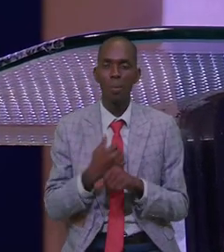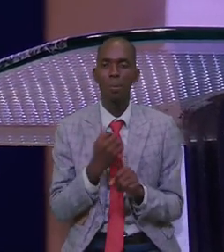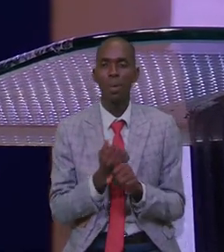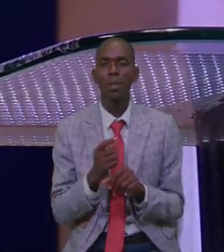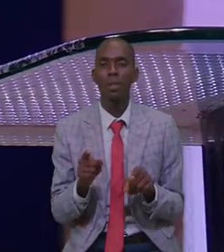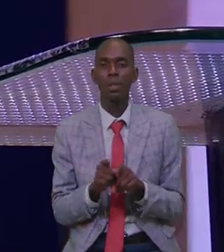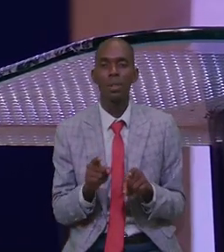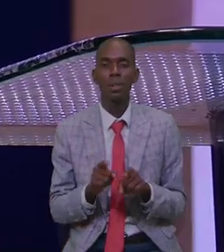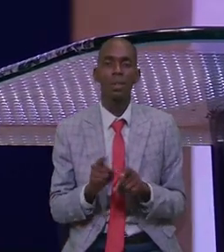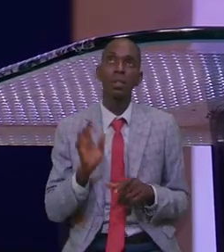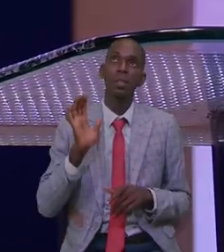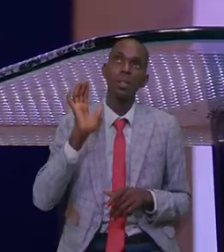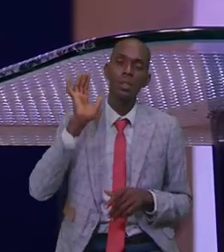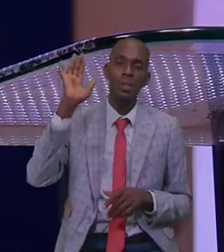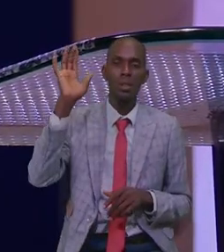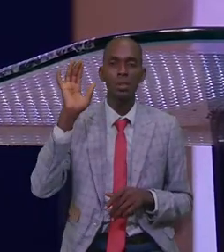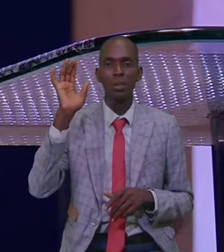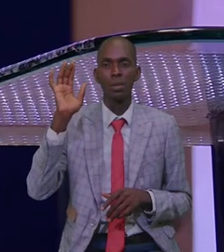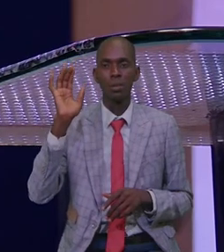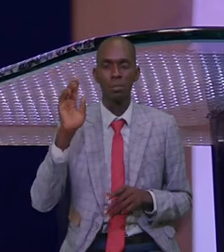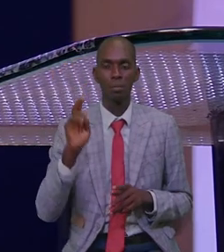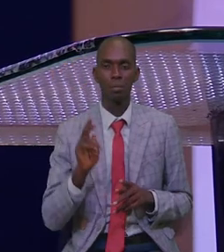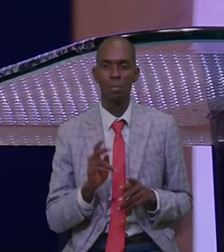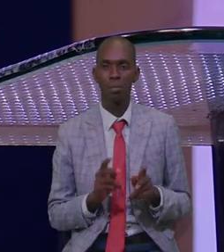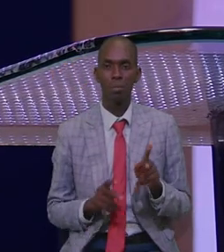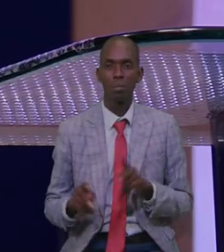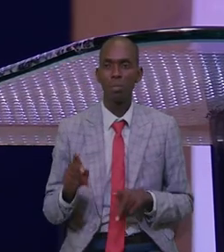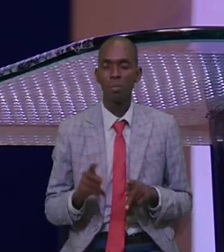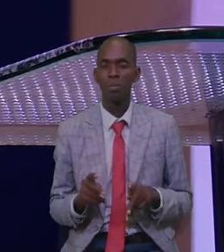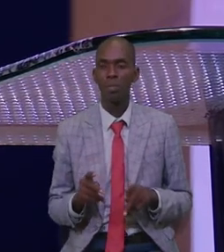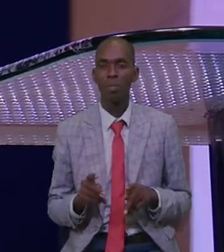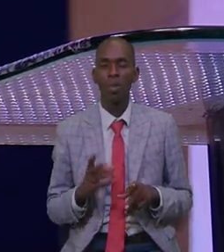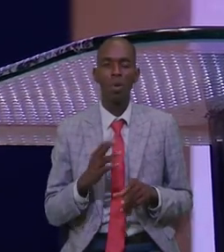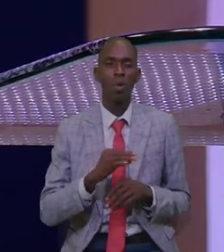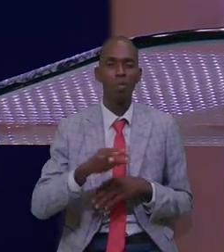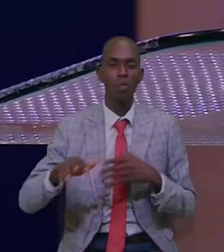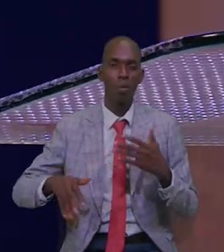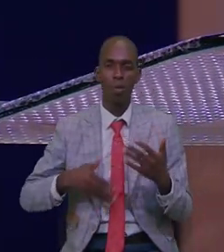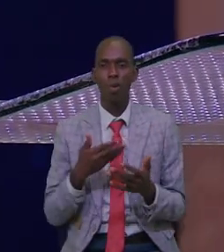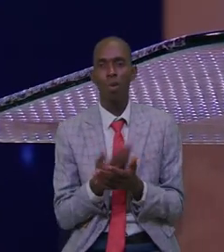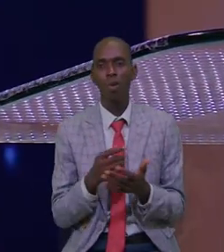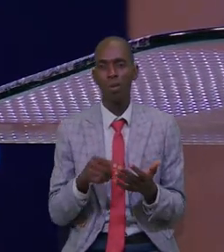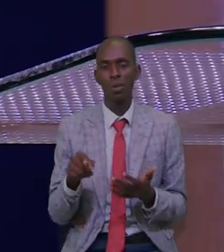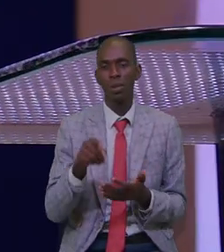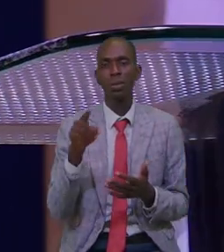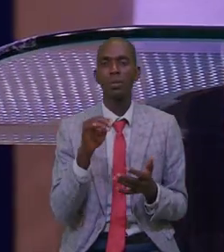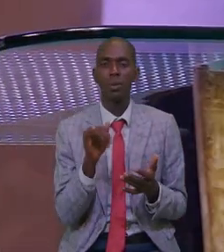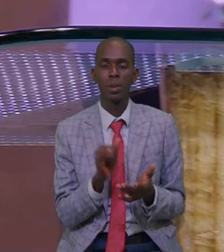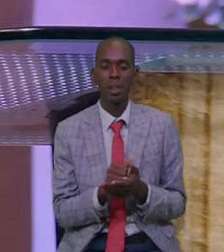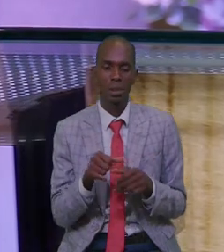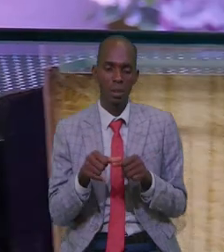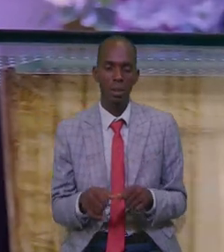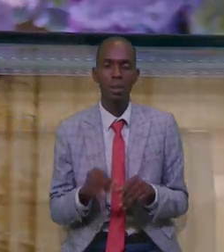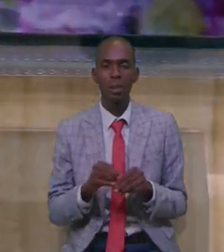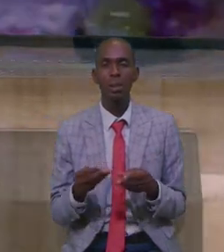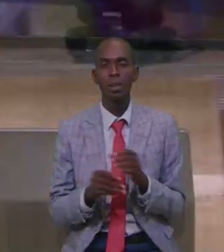a speedy riddance of all them that dwell in the land.